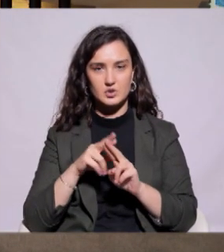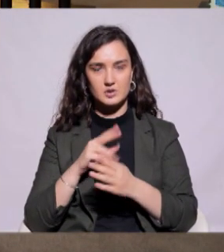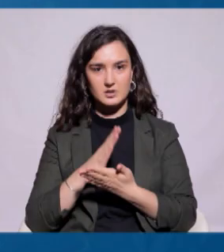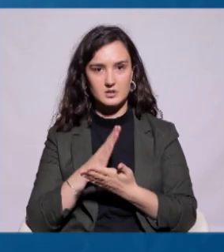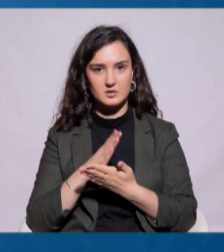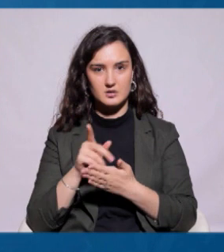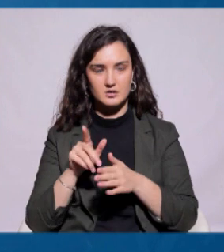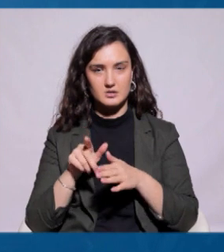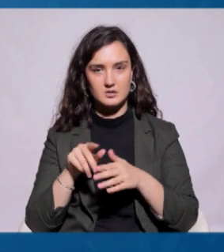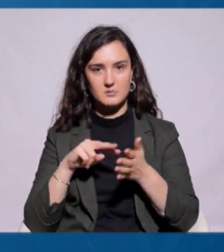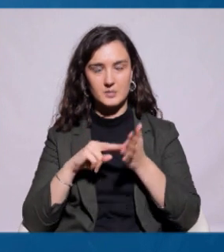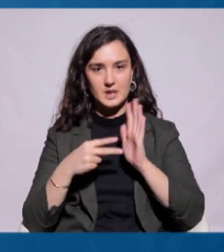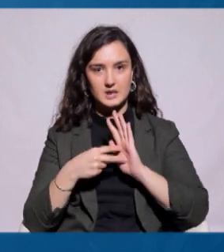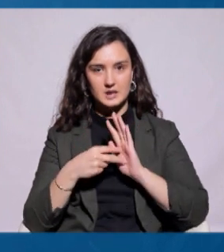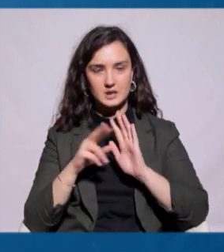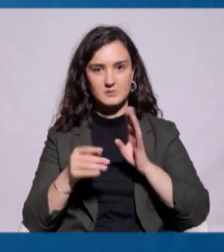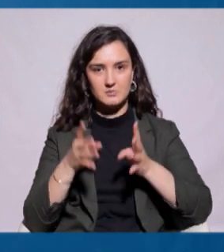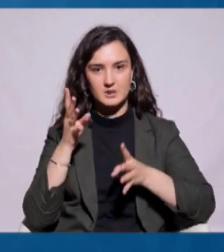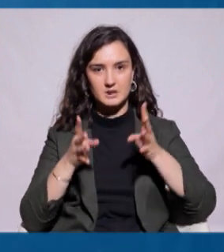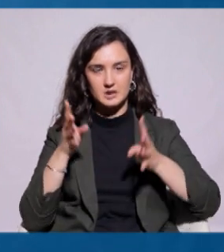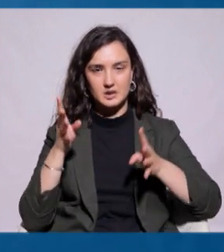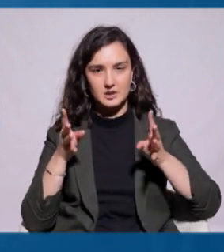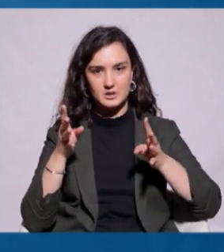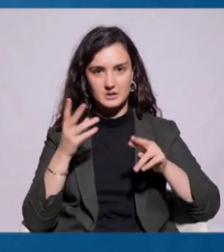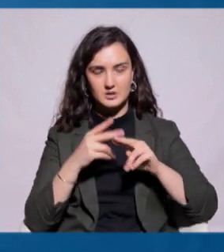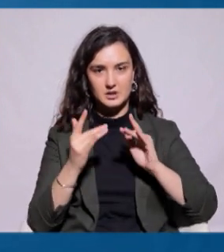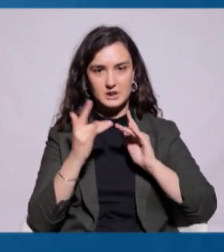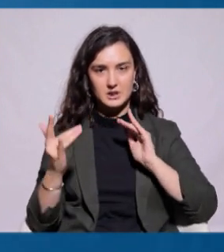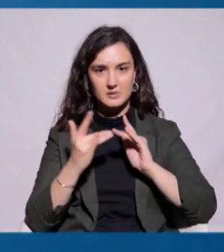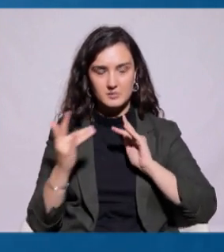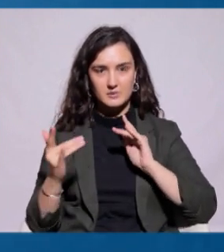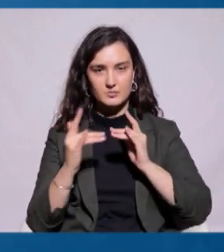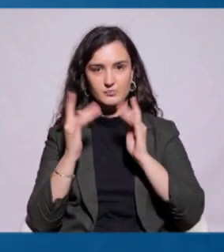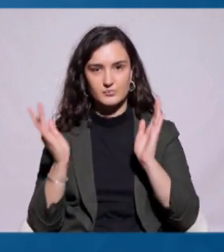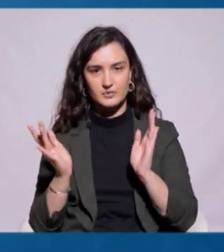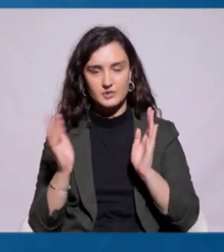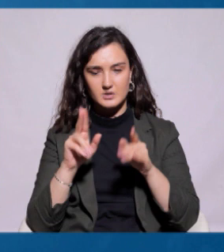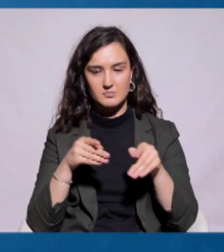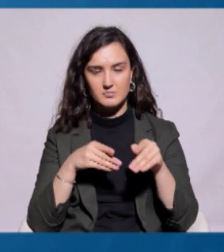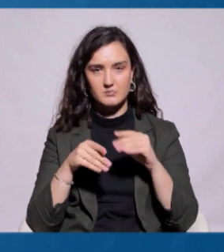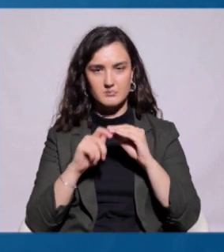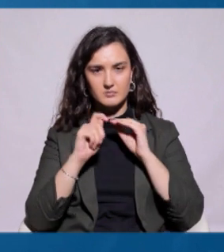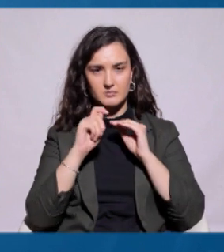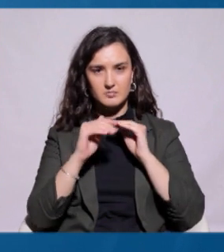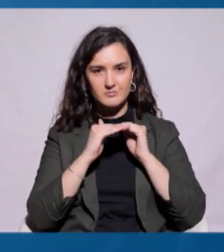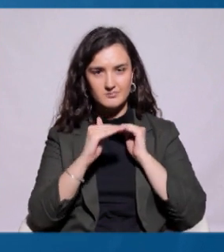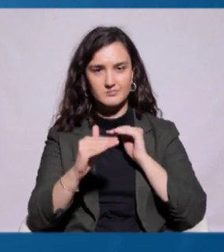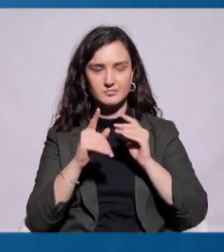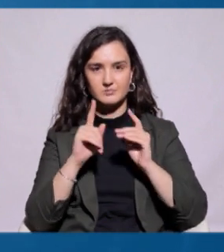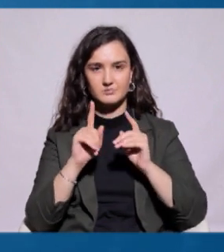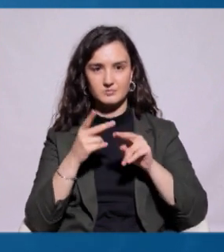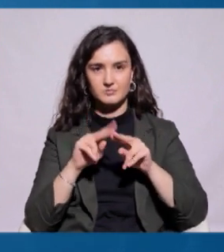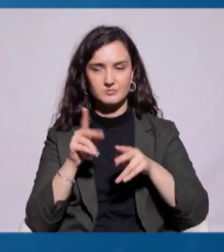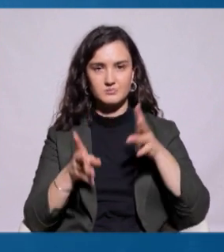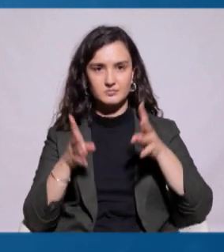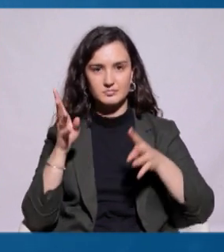is the planning and the building of public roads, bridges, and buildings. Mr. Carter, I think this one is